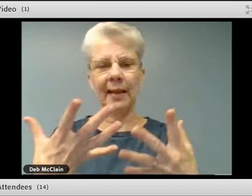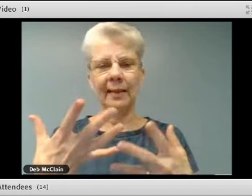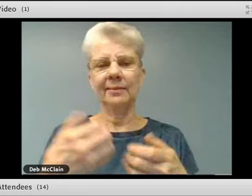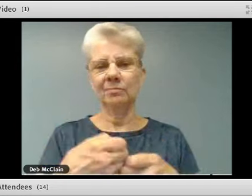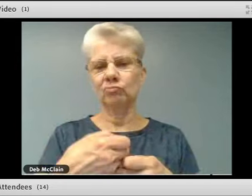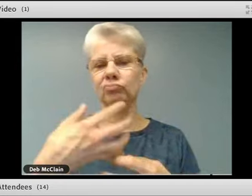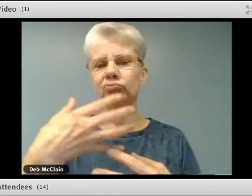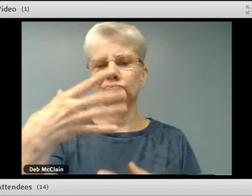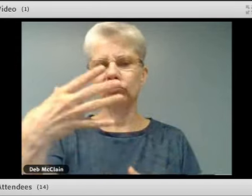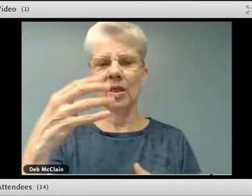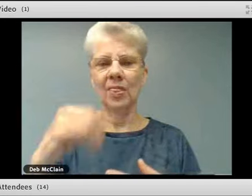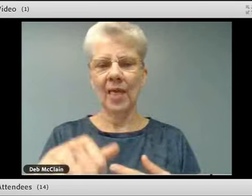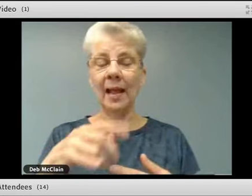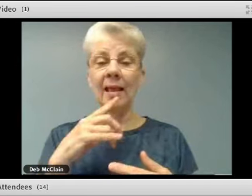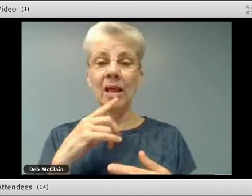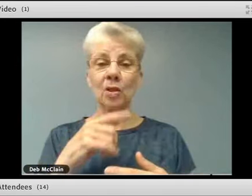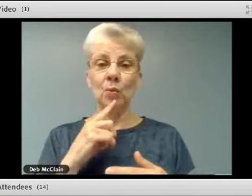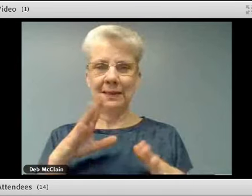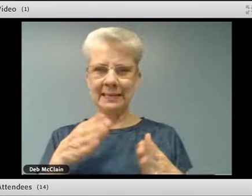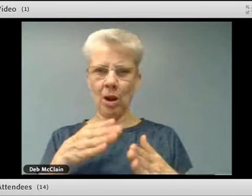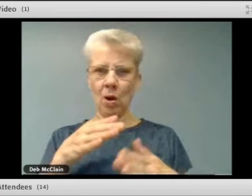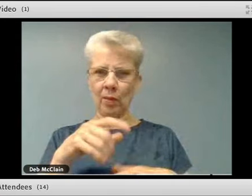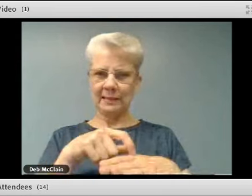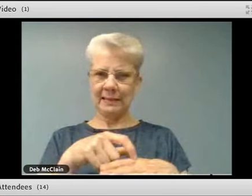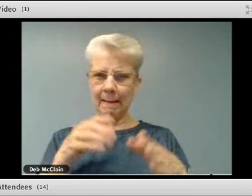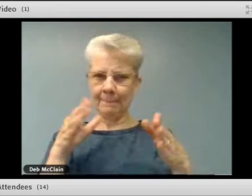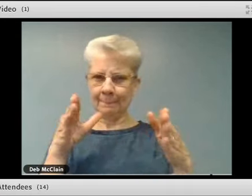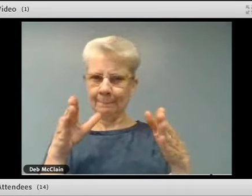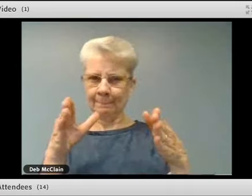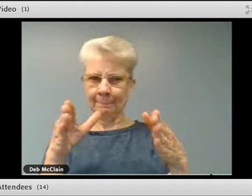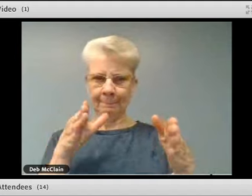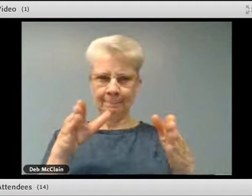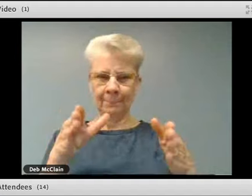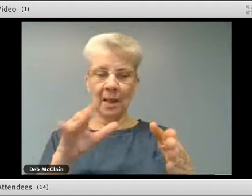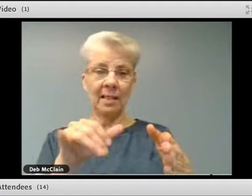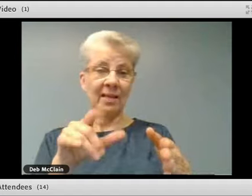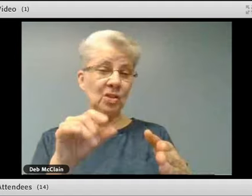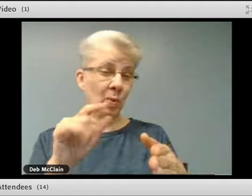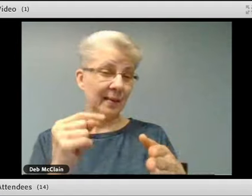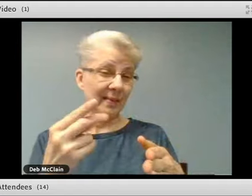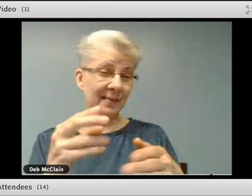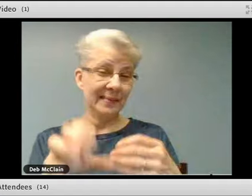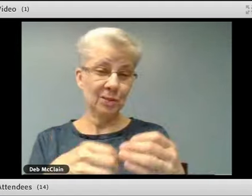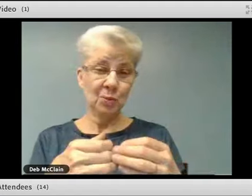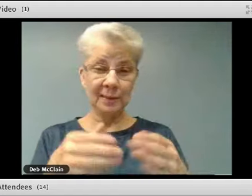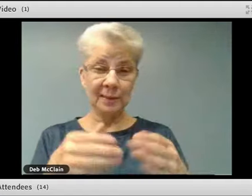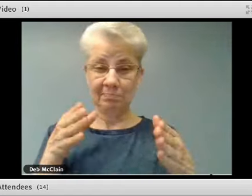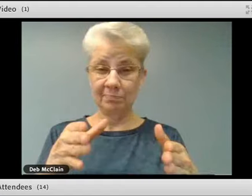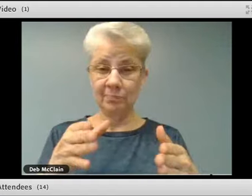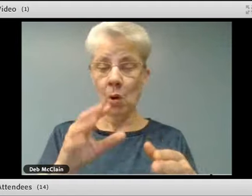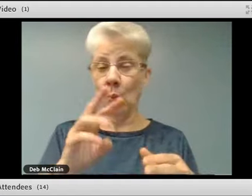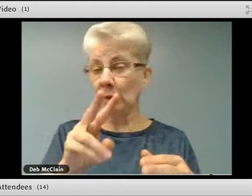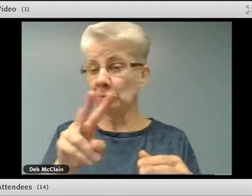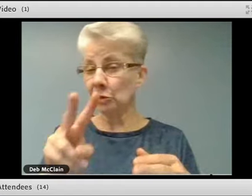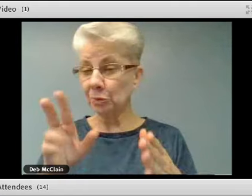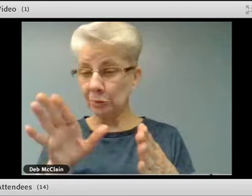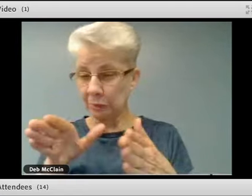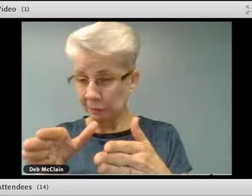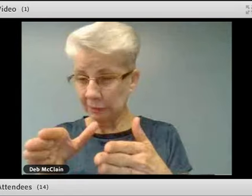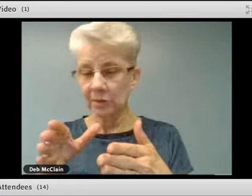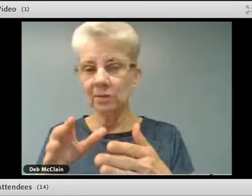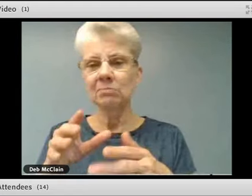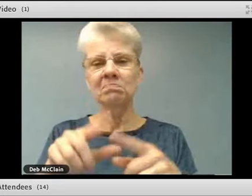like that. And then you can narrow the time periods to like the 20th century, World War II,